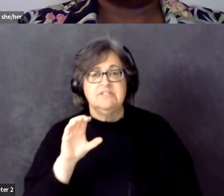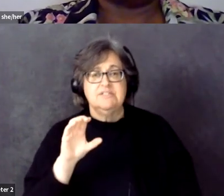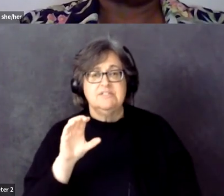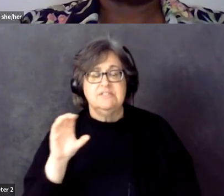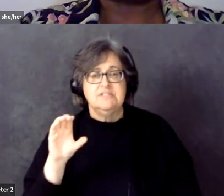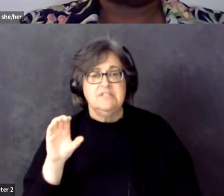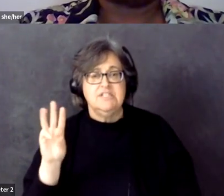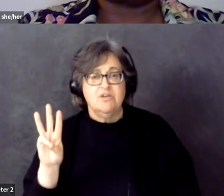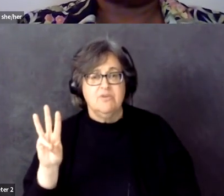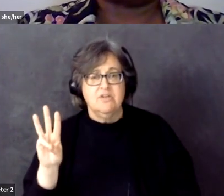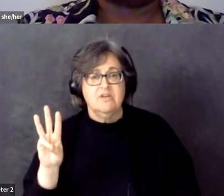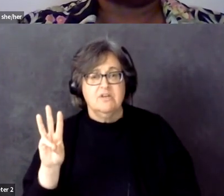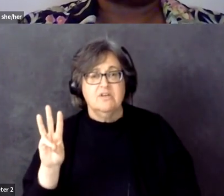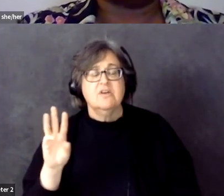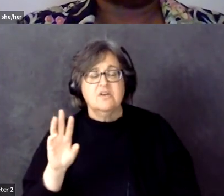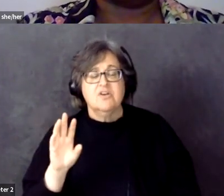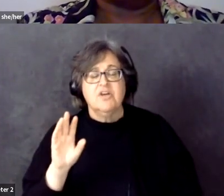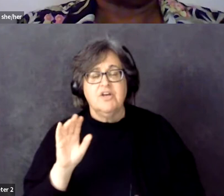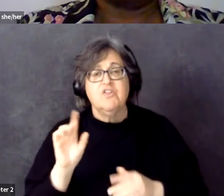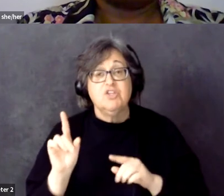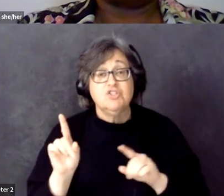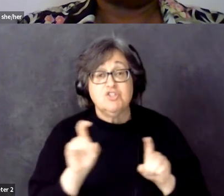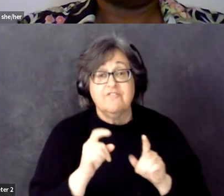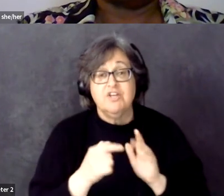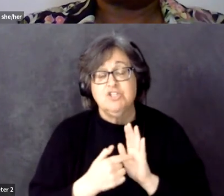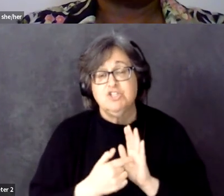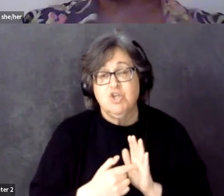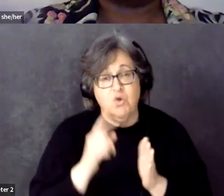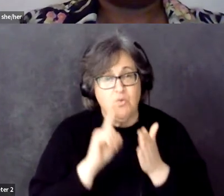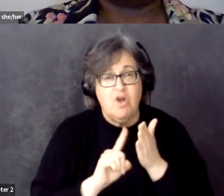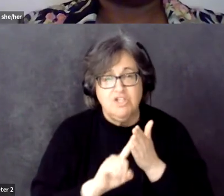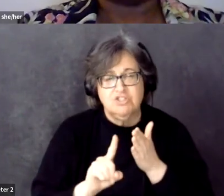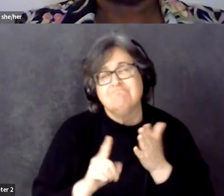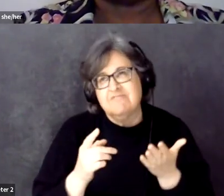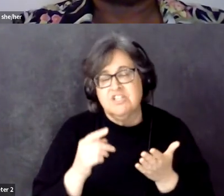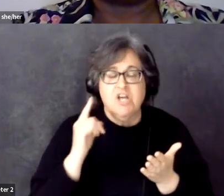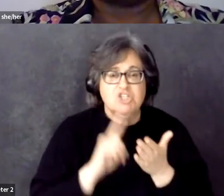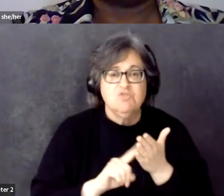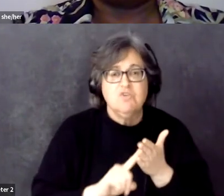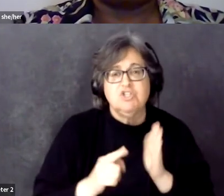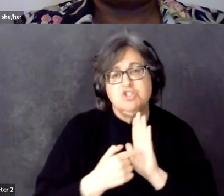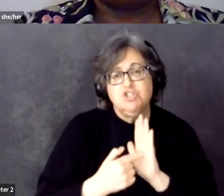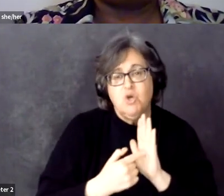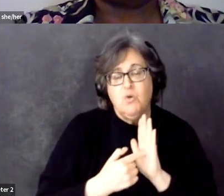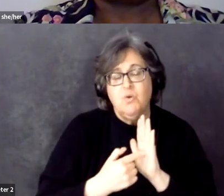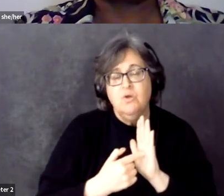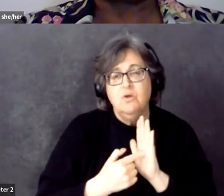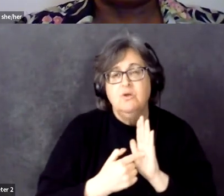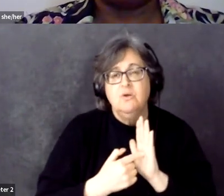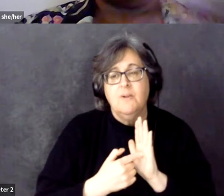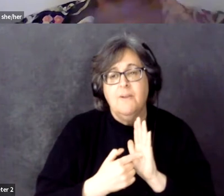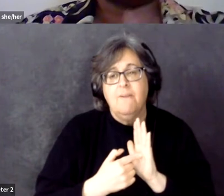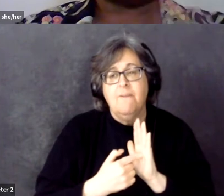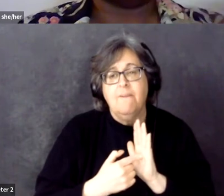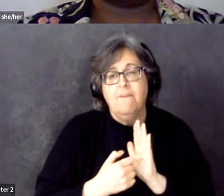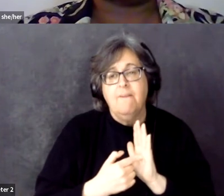has did a survey that showed that, or study, I guess, that showed that